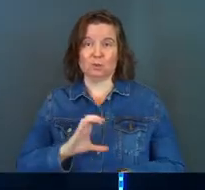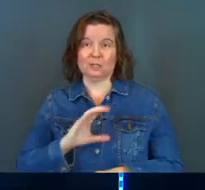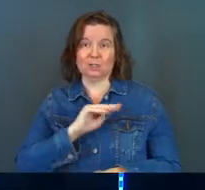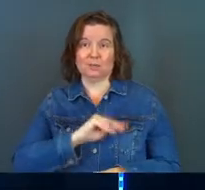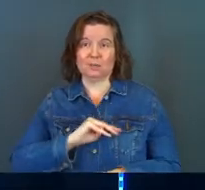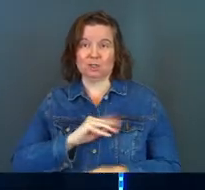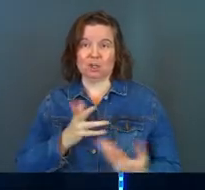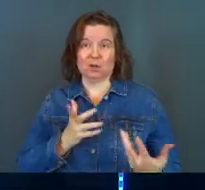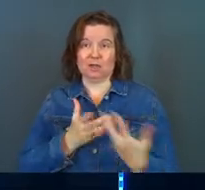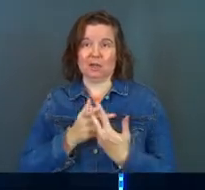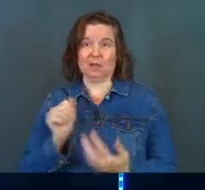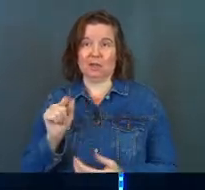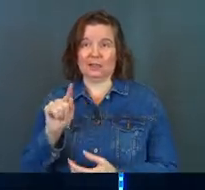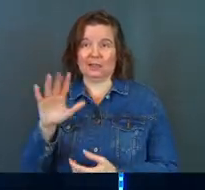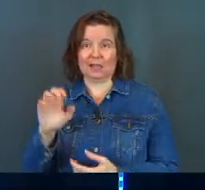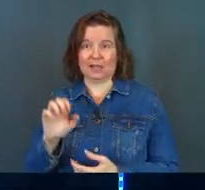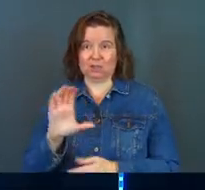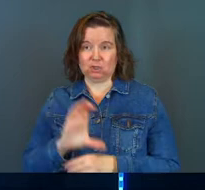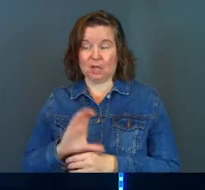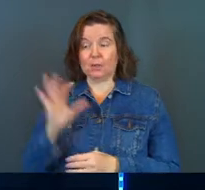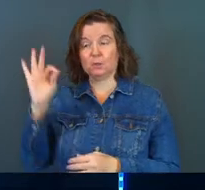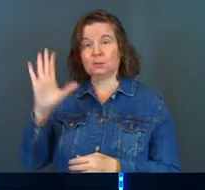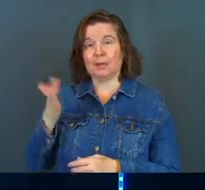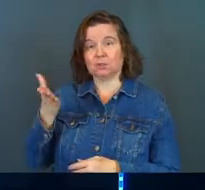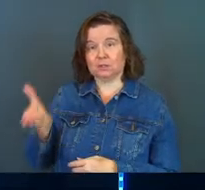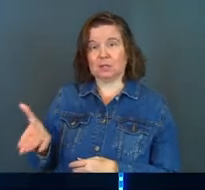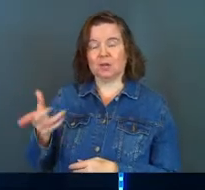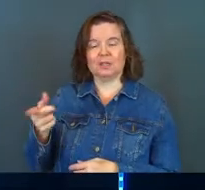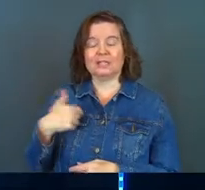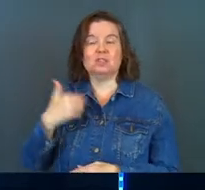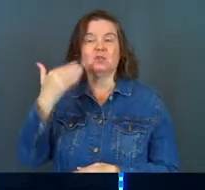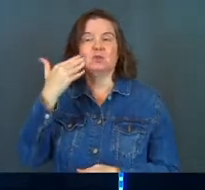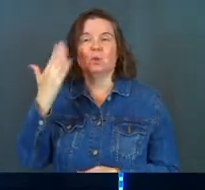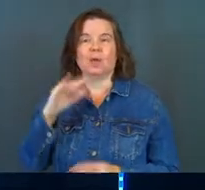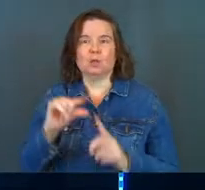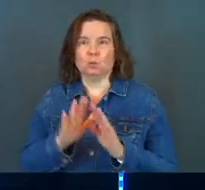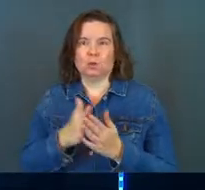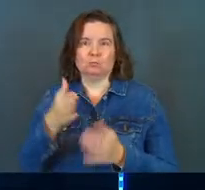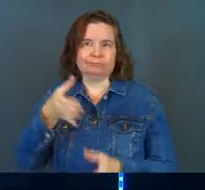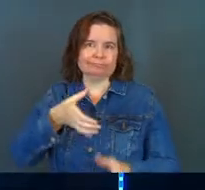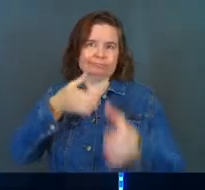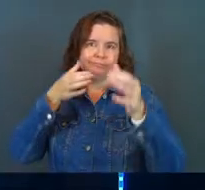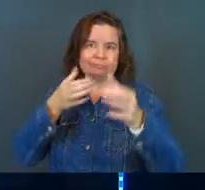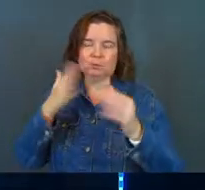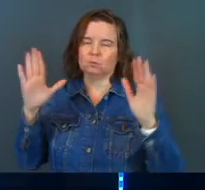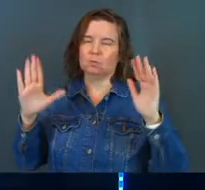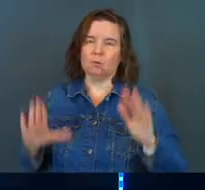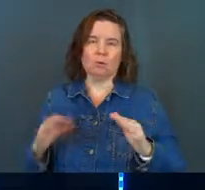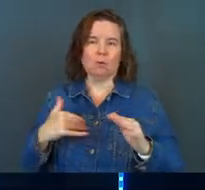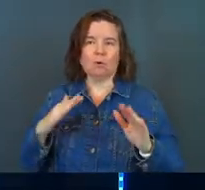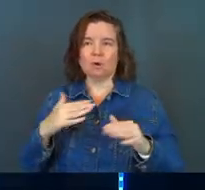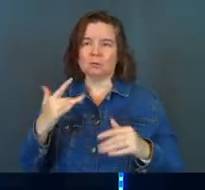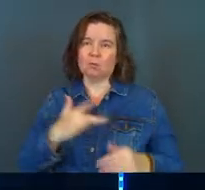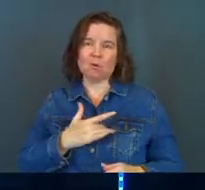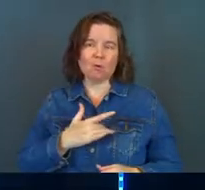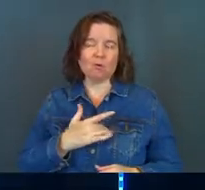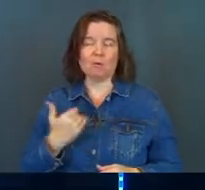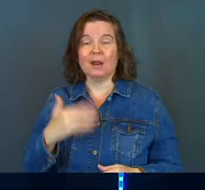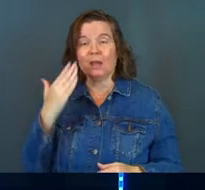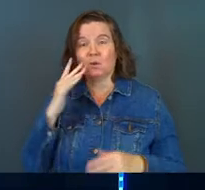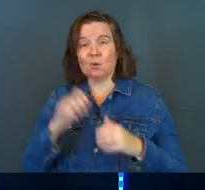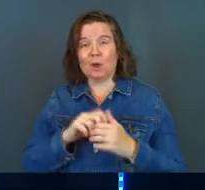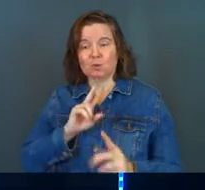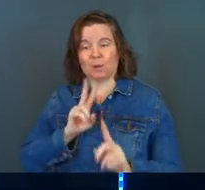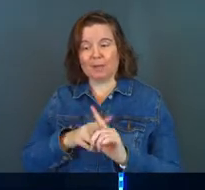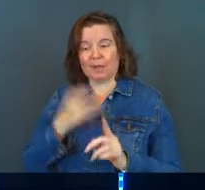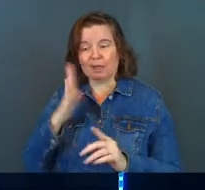Missionary Alliance church, and there was this pastor there, and he just knew God's word, and he was awesome, and he had an awesome heart, and like, I knew how